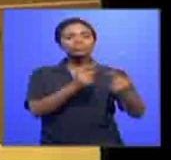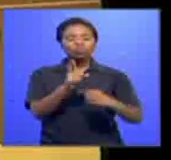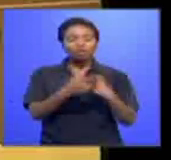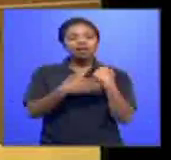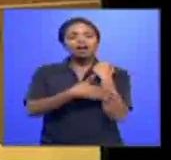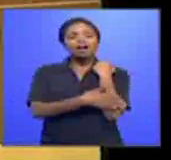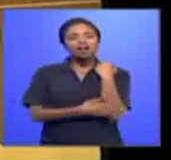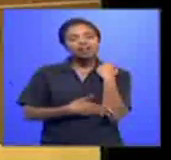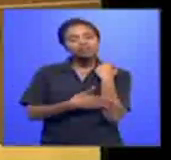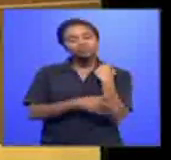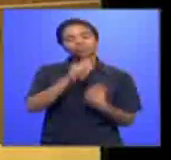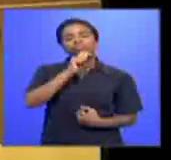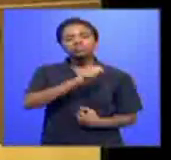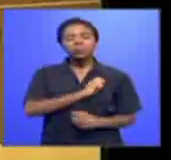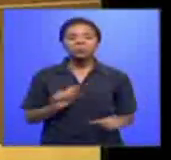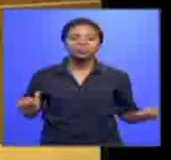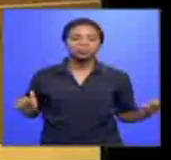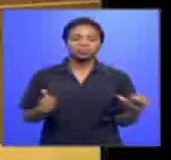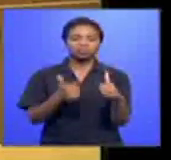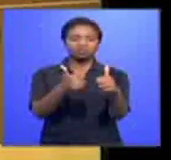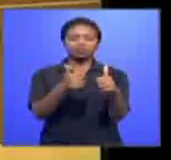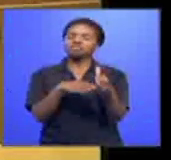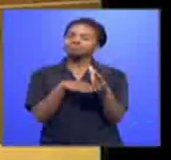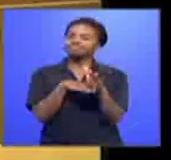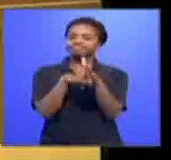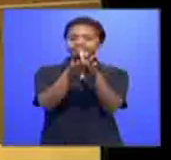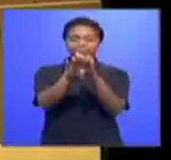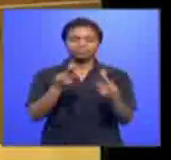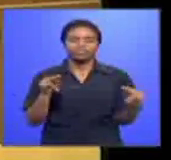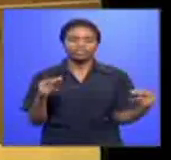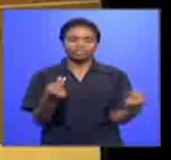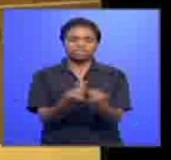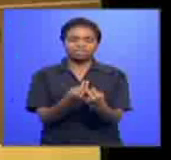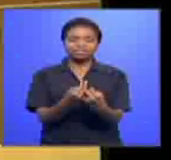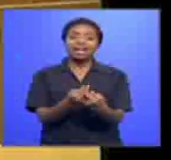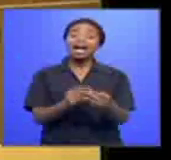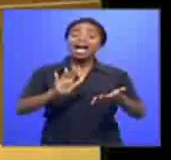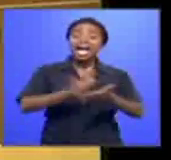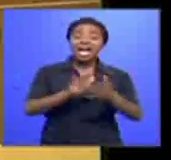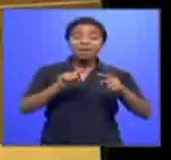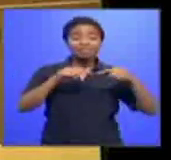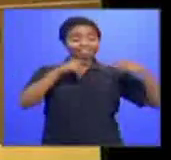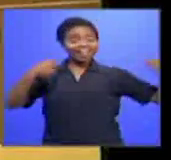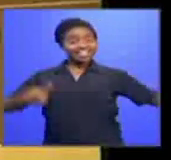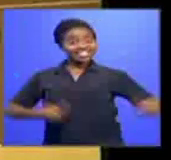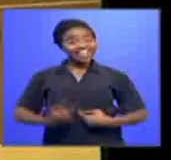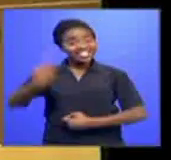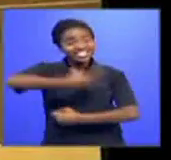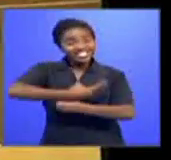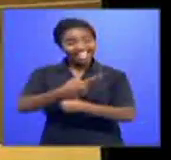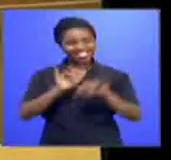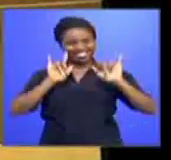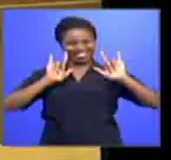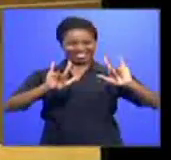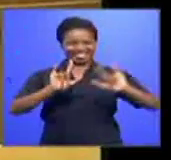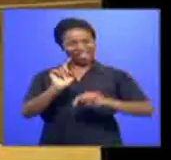country a truly great and prosperous nation. Happy Valentine's Day to all